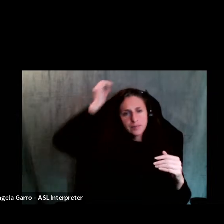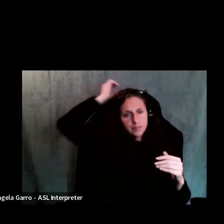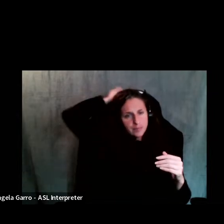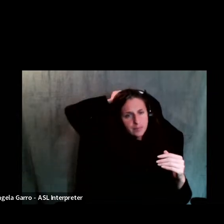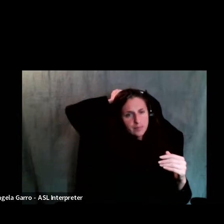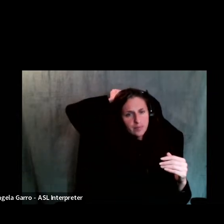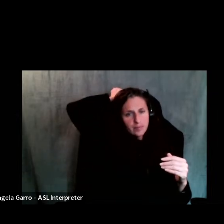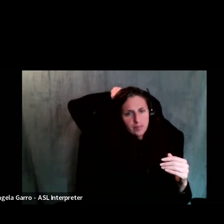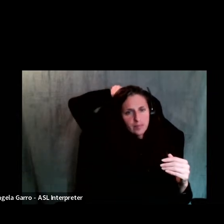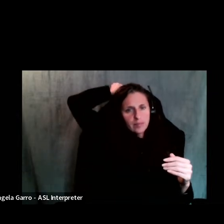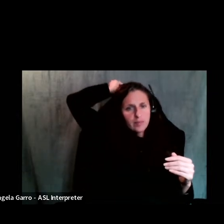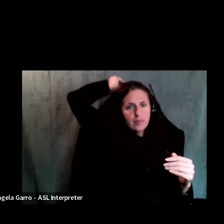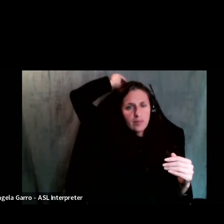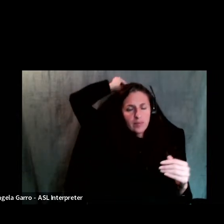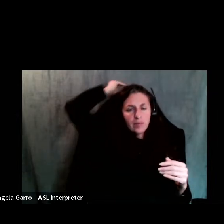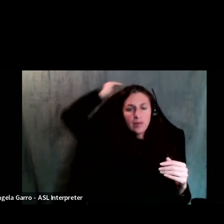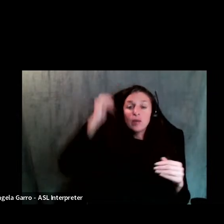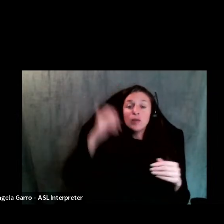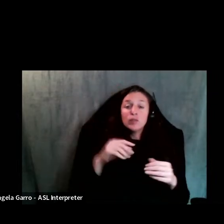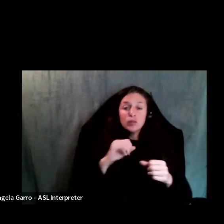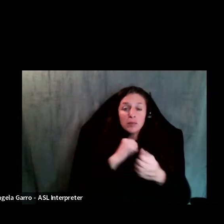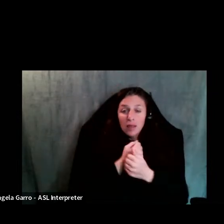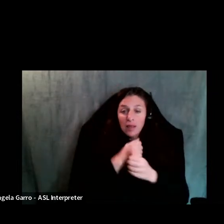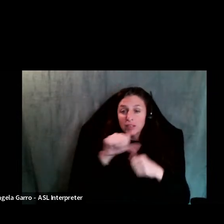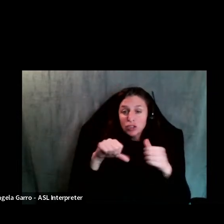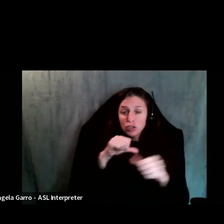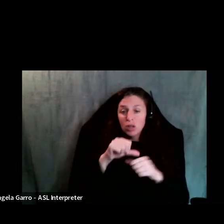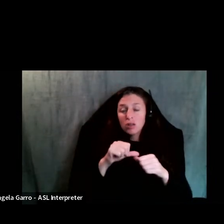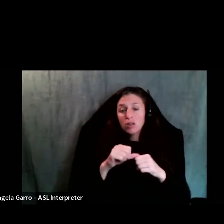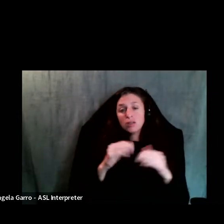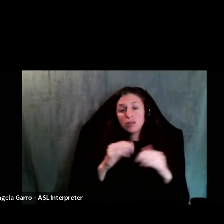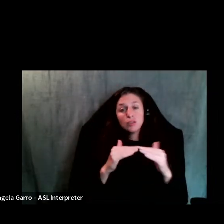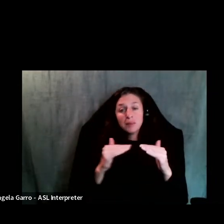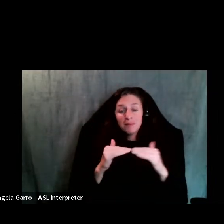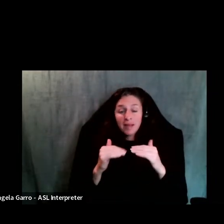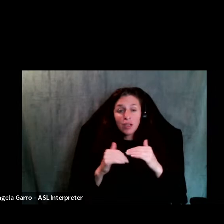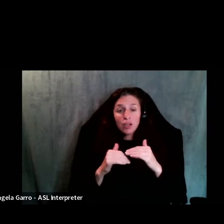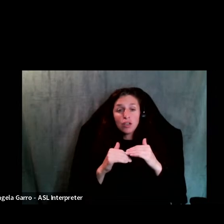be loving to each other, to be fair.